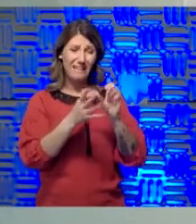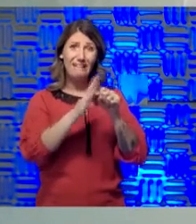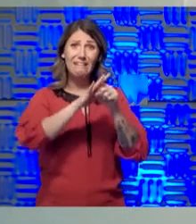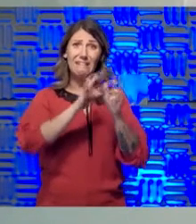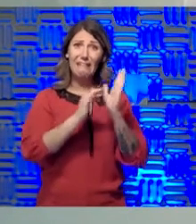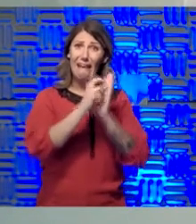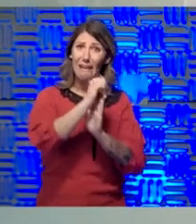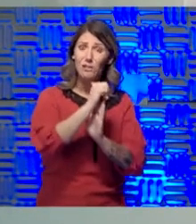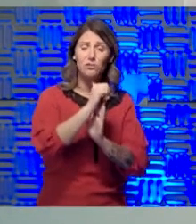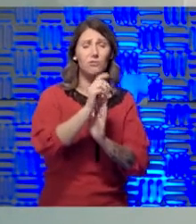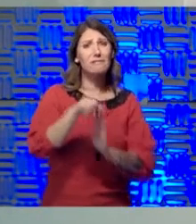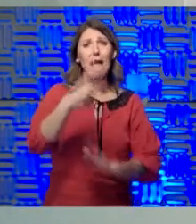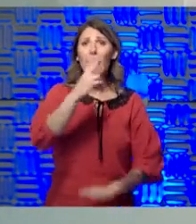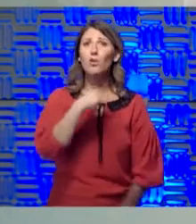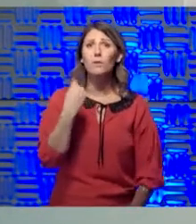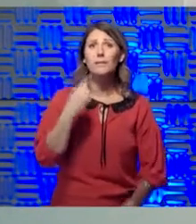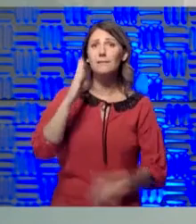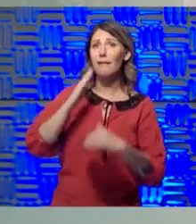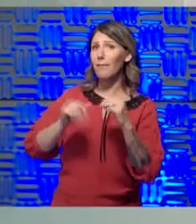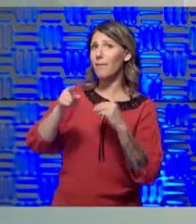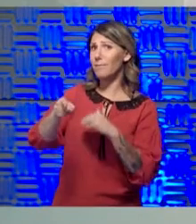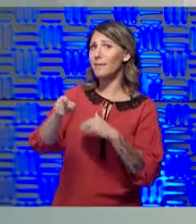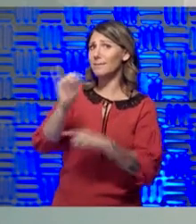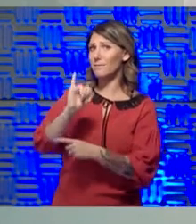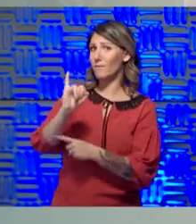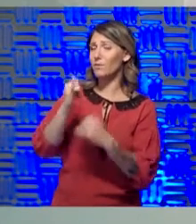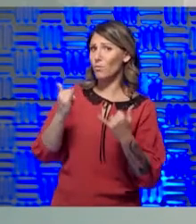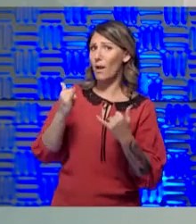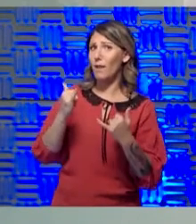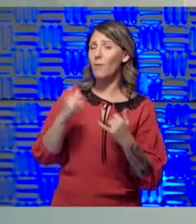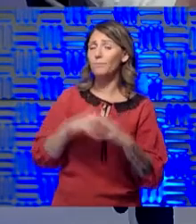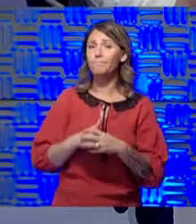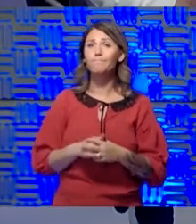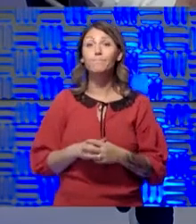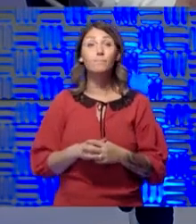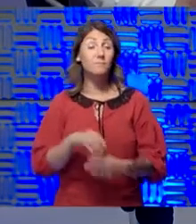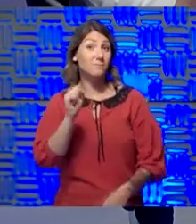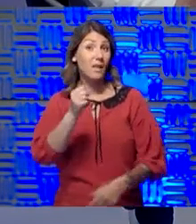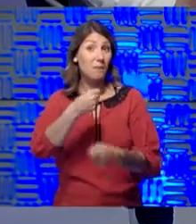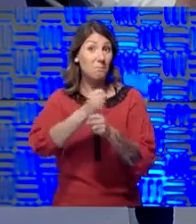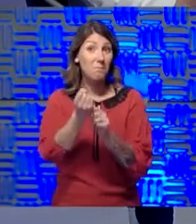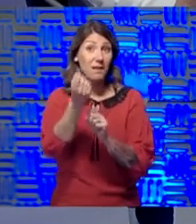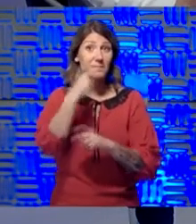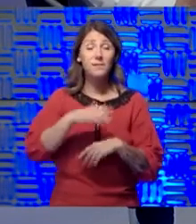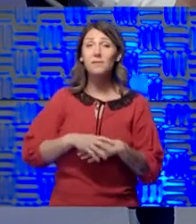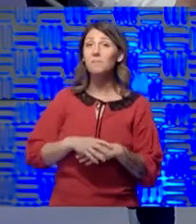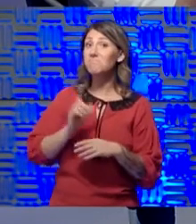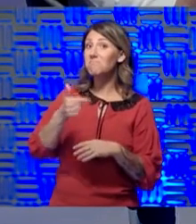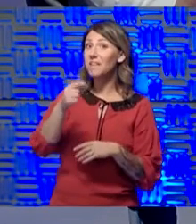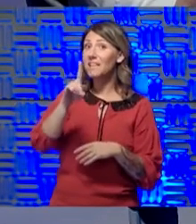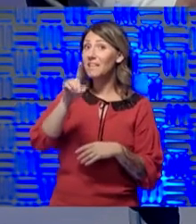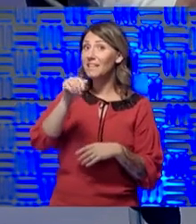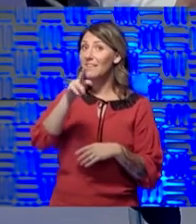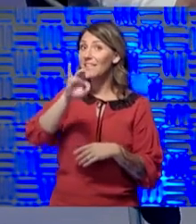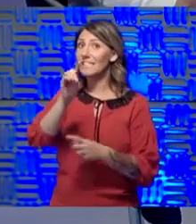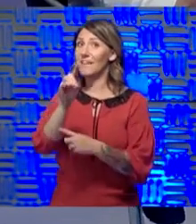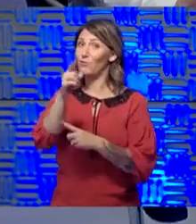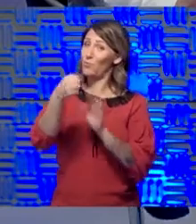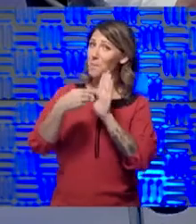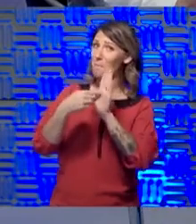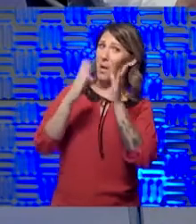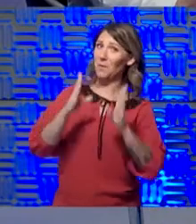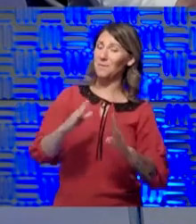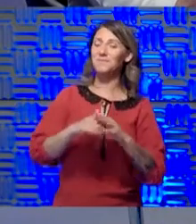of this infection right now. So, yeah, that makes sense. David, you're the modeler. What are you thinking?